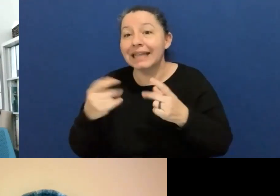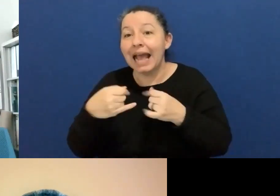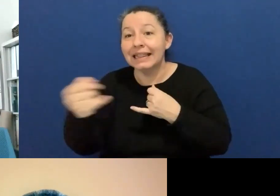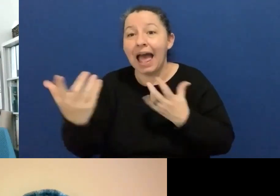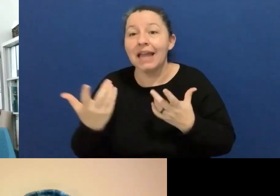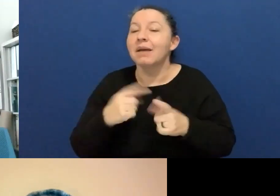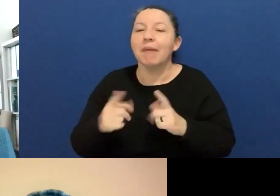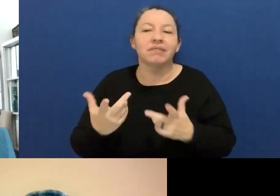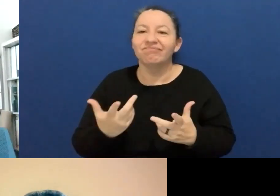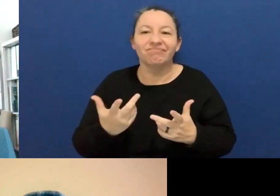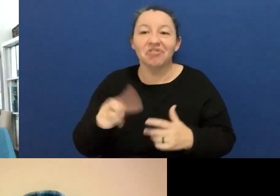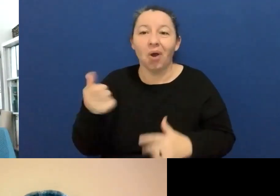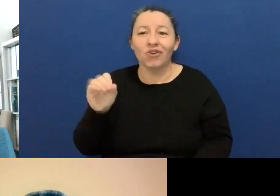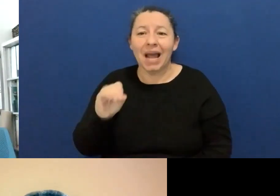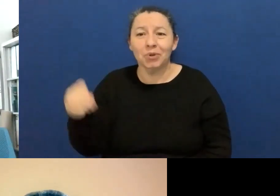don't know.